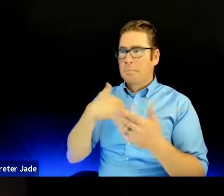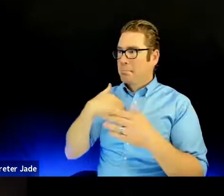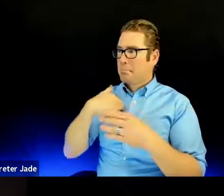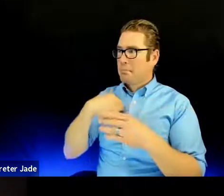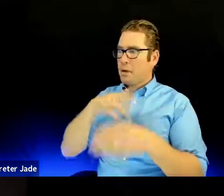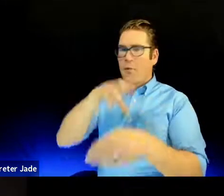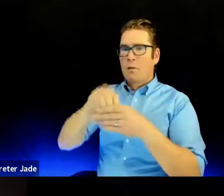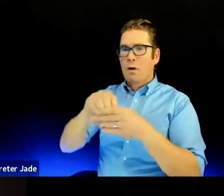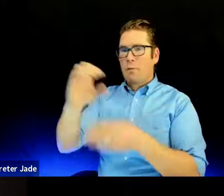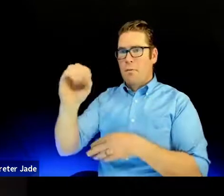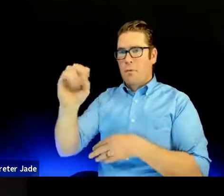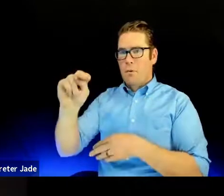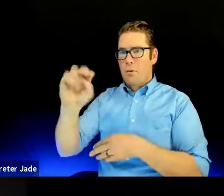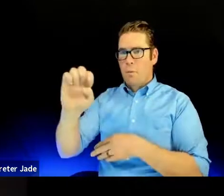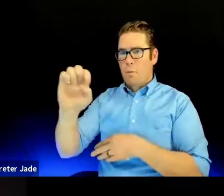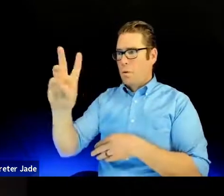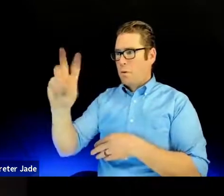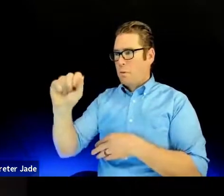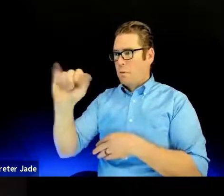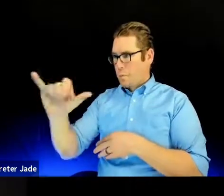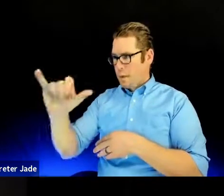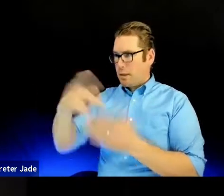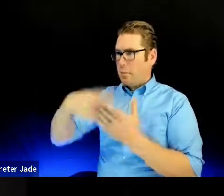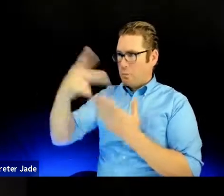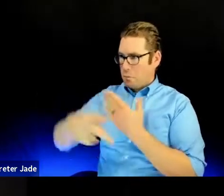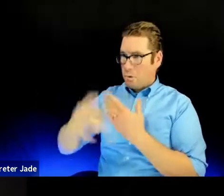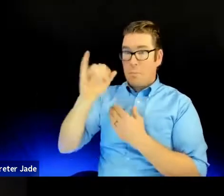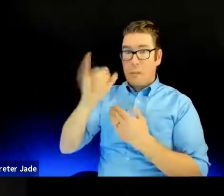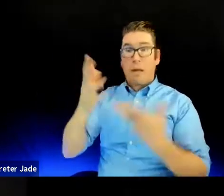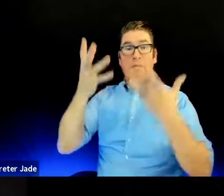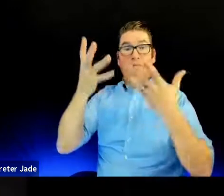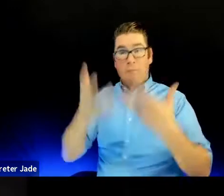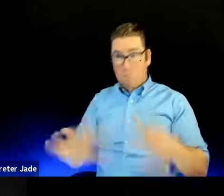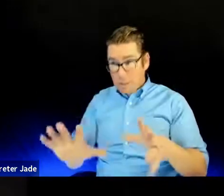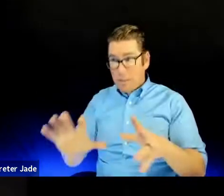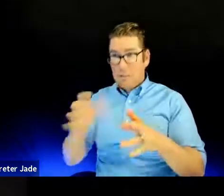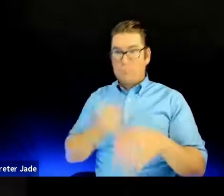reserve deputy for the sheriff's department. I still remember the first day I put the uniform on,